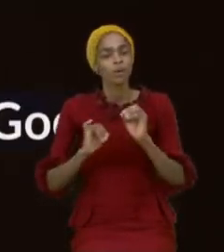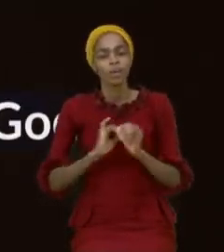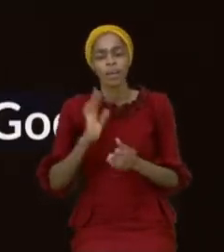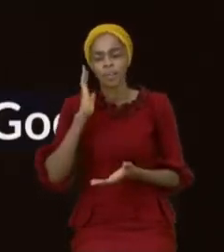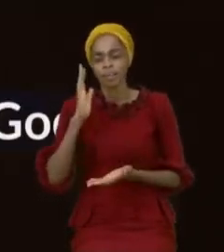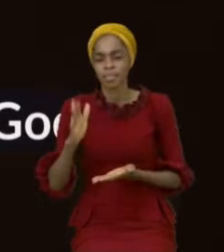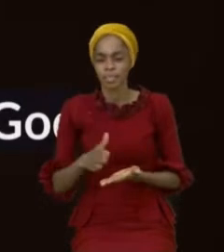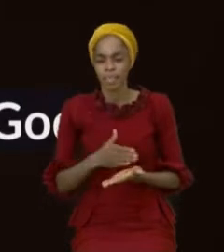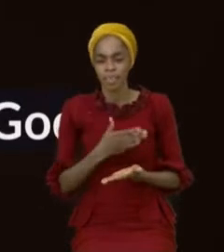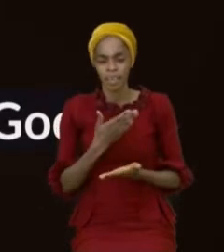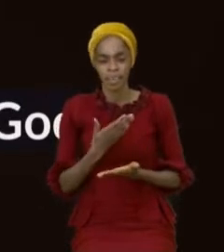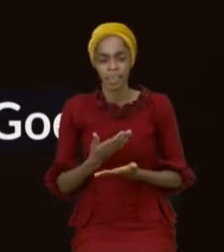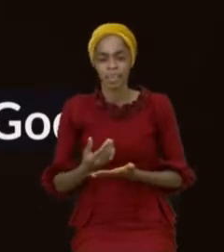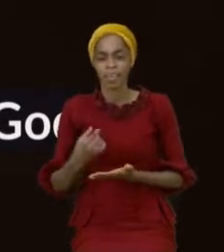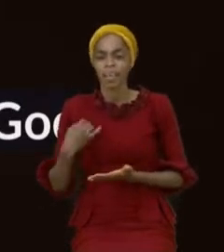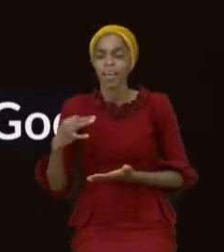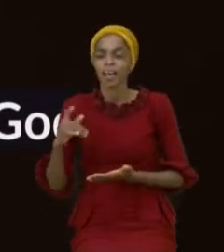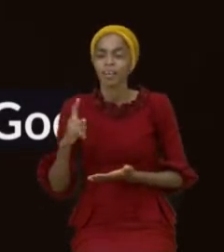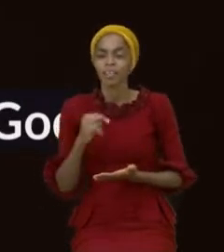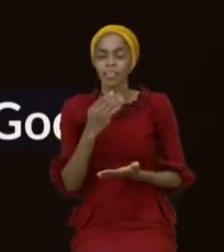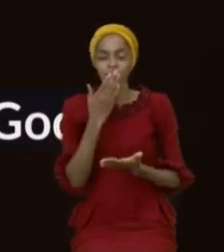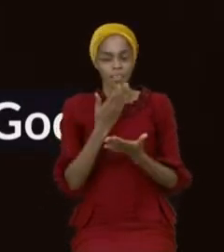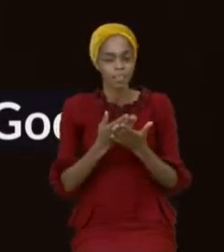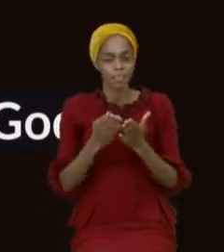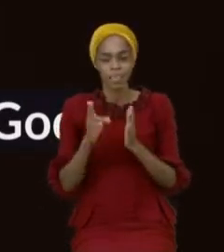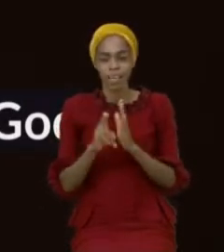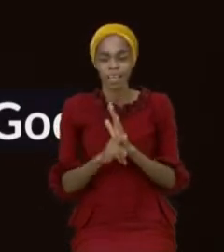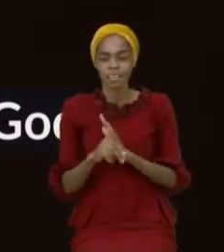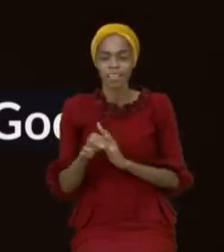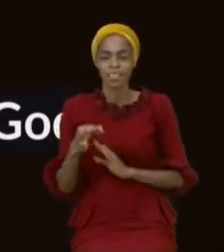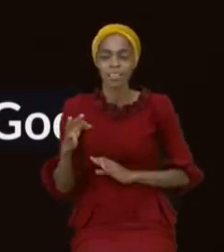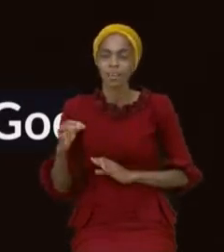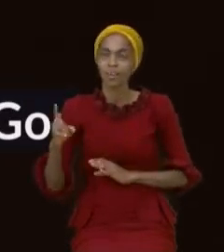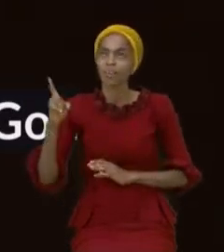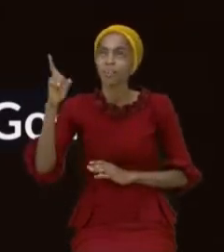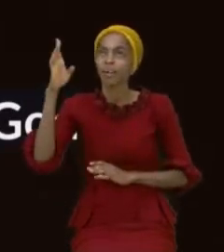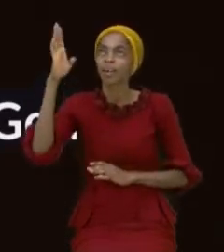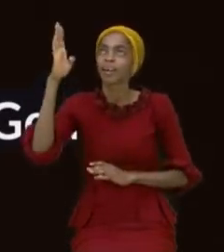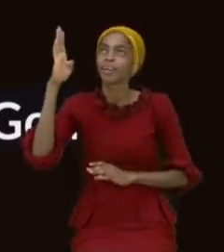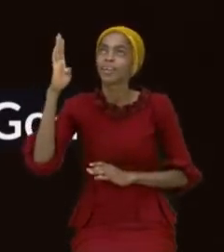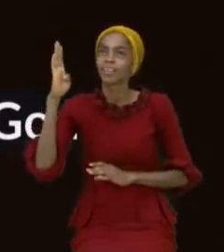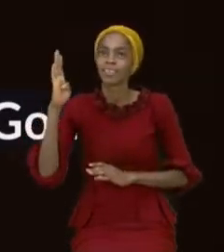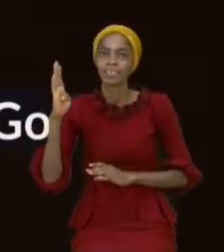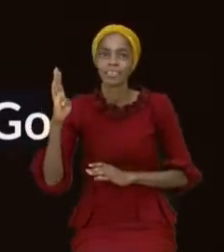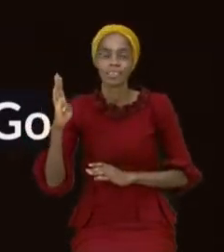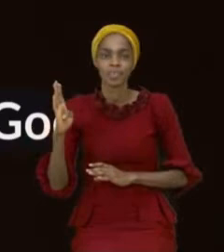oh, I will sing of the goodness of God.